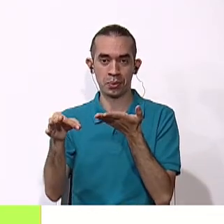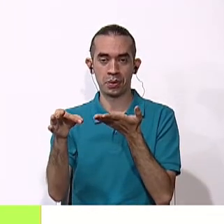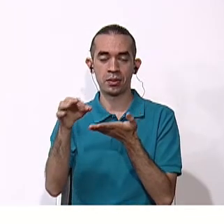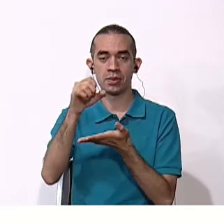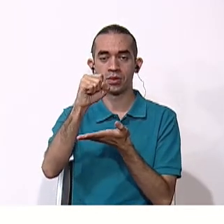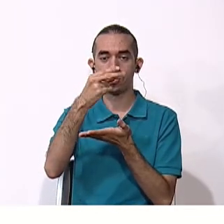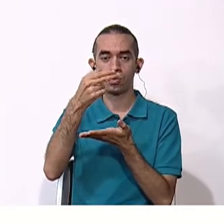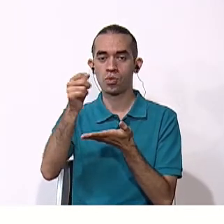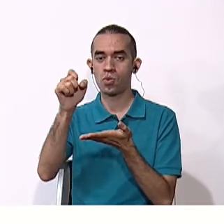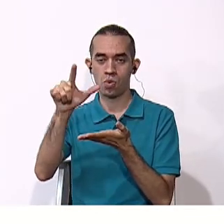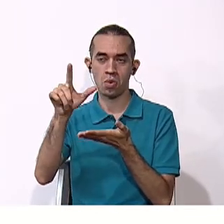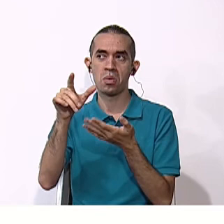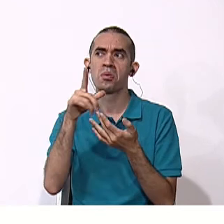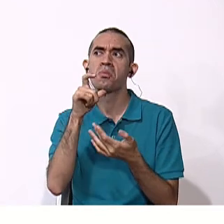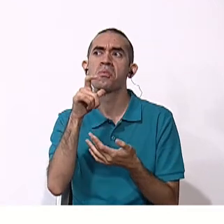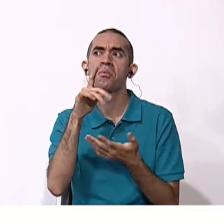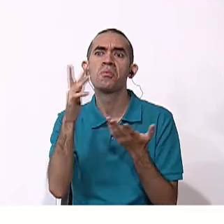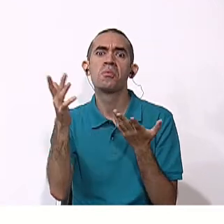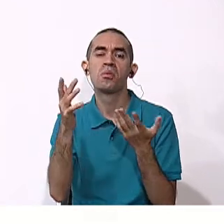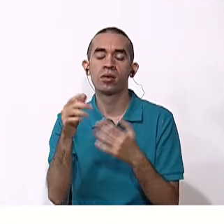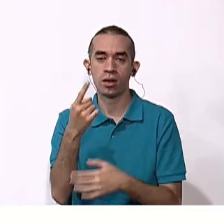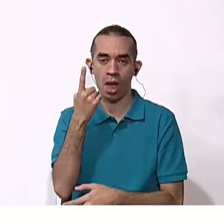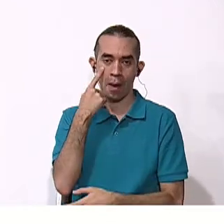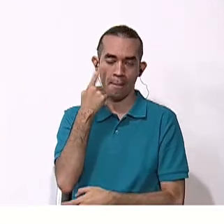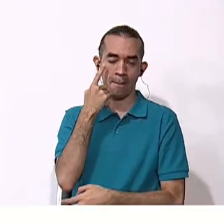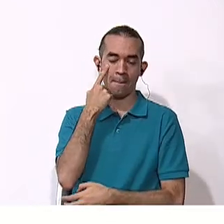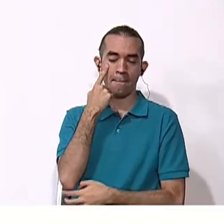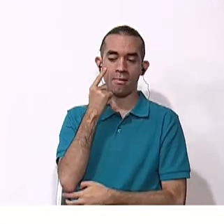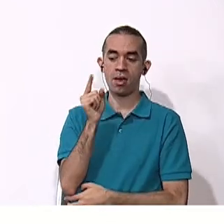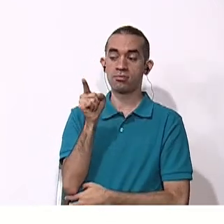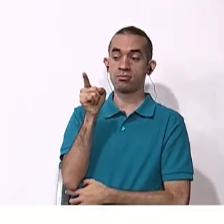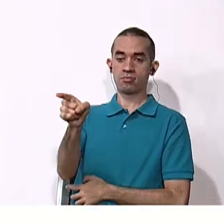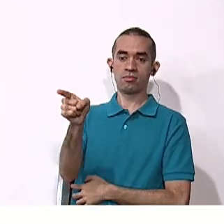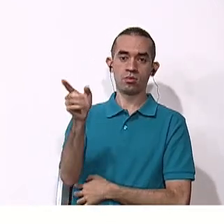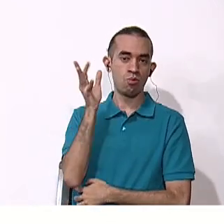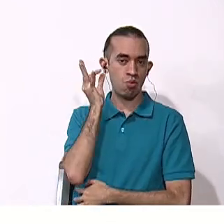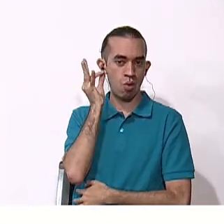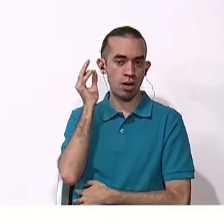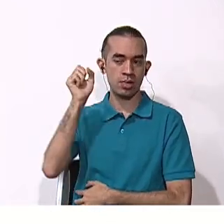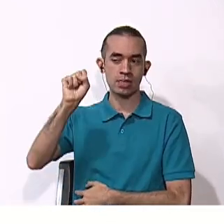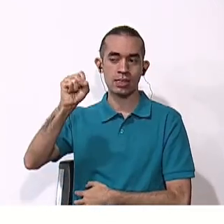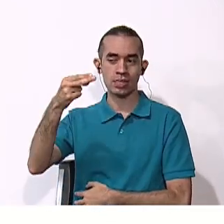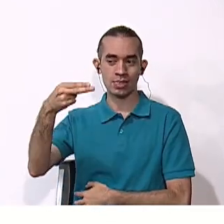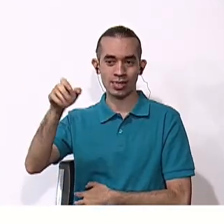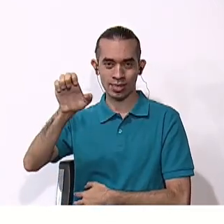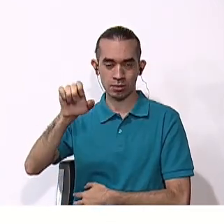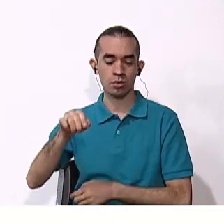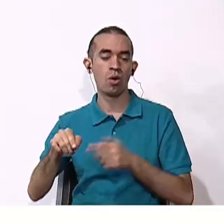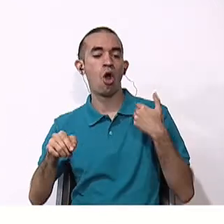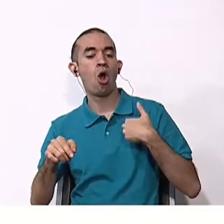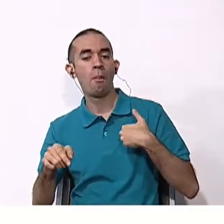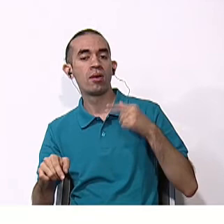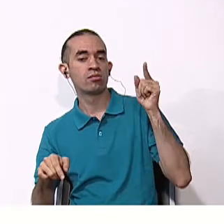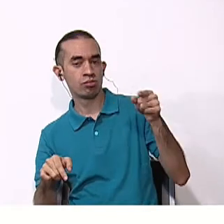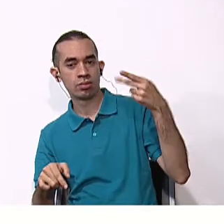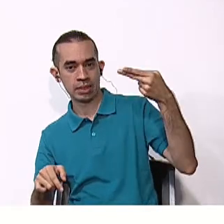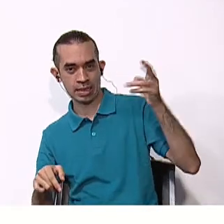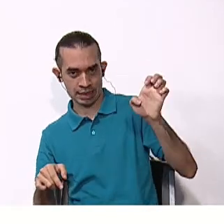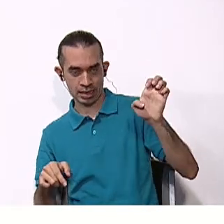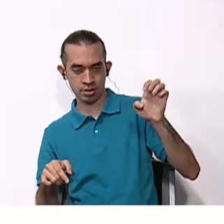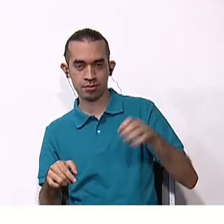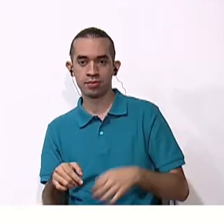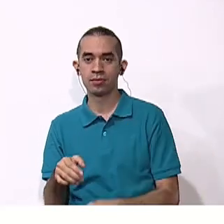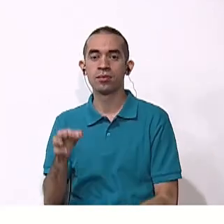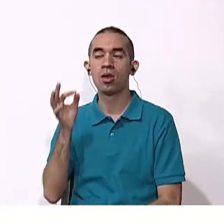school. Very good. Ah, look, she and he. Very good.